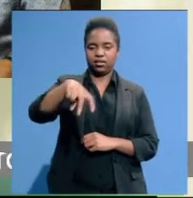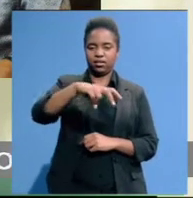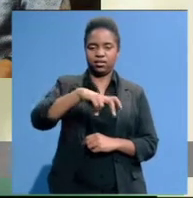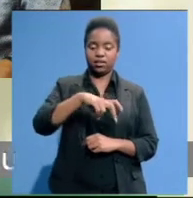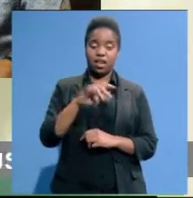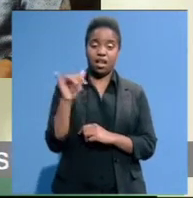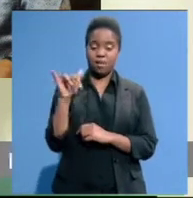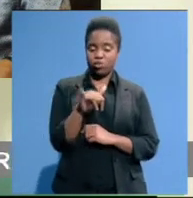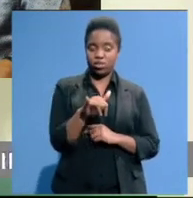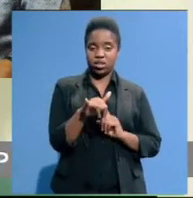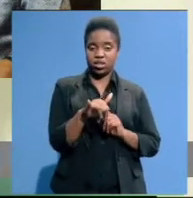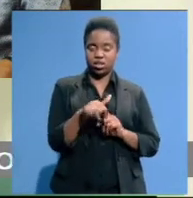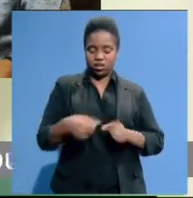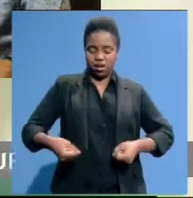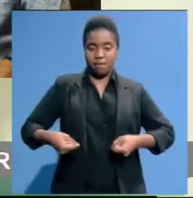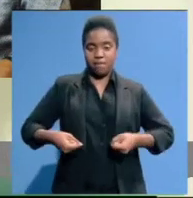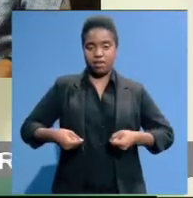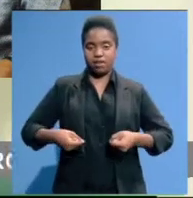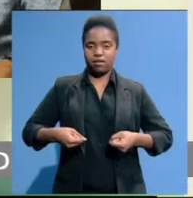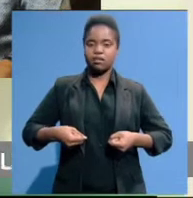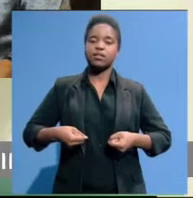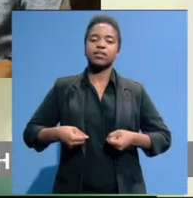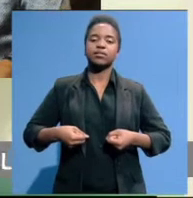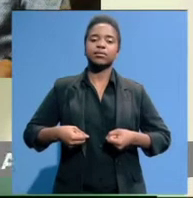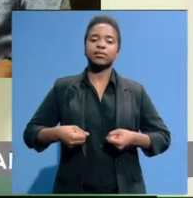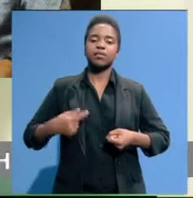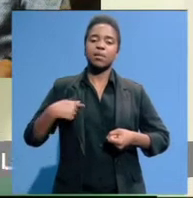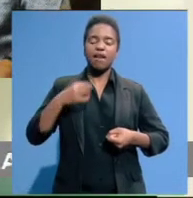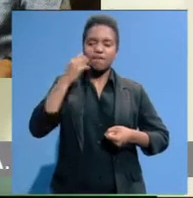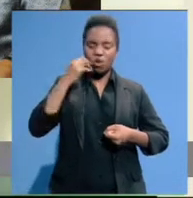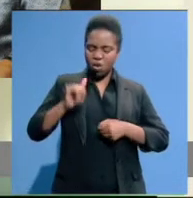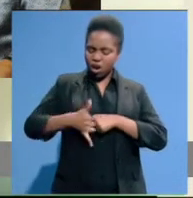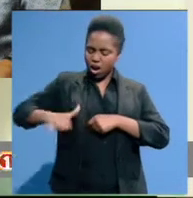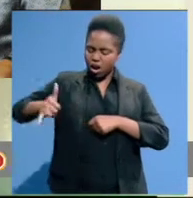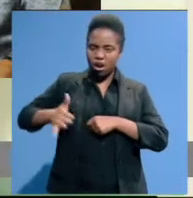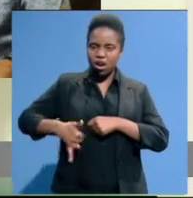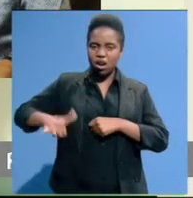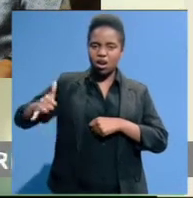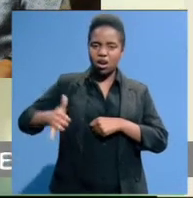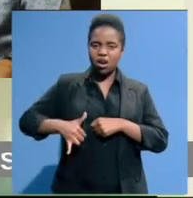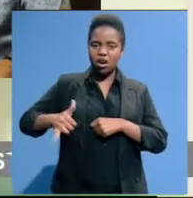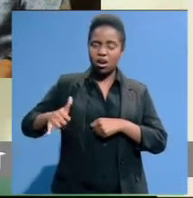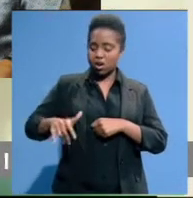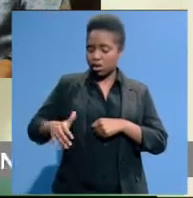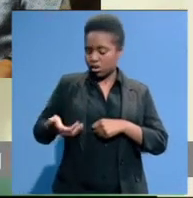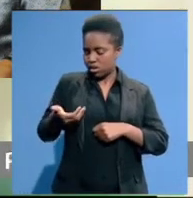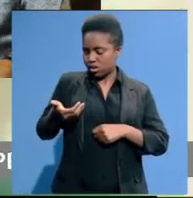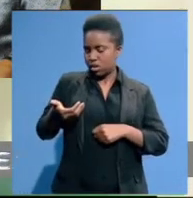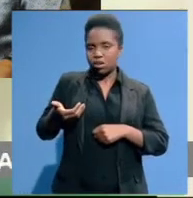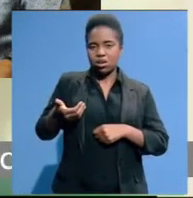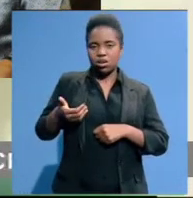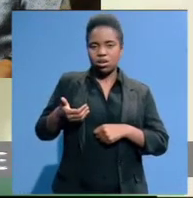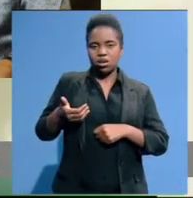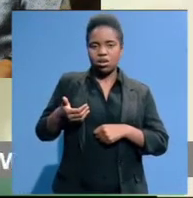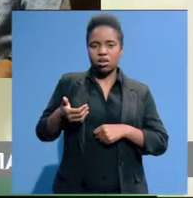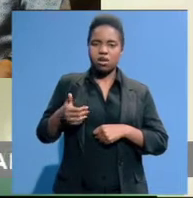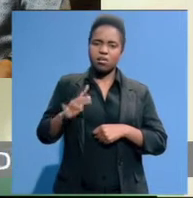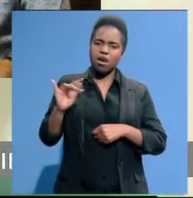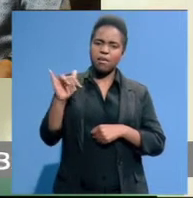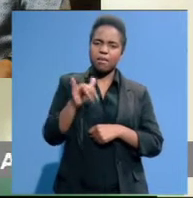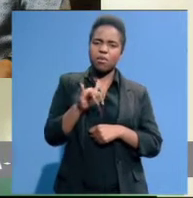him. Are you able to think of one that springs to mind that will forever live in your mind? Well, there's